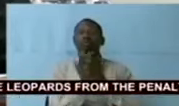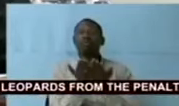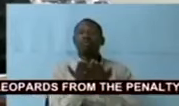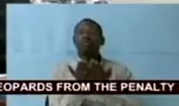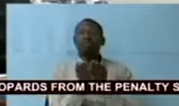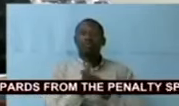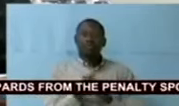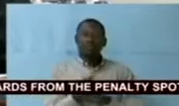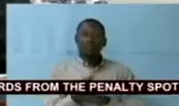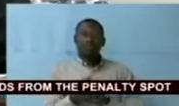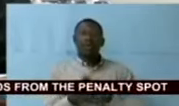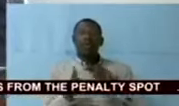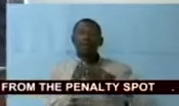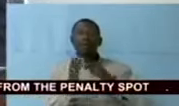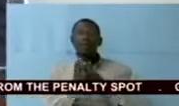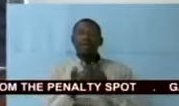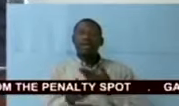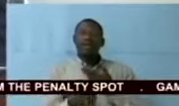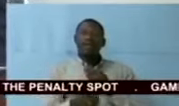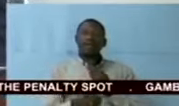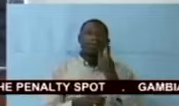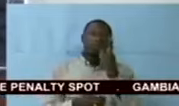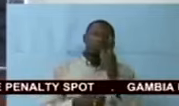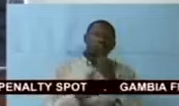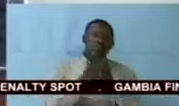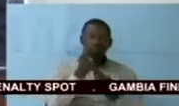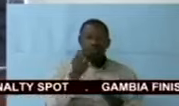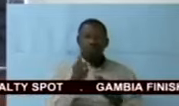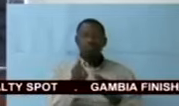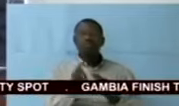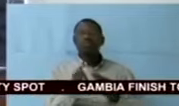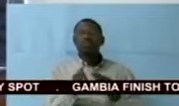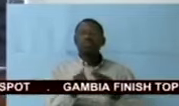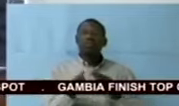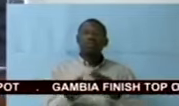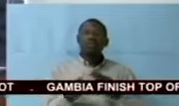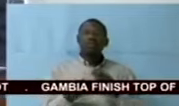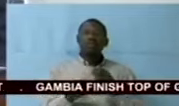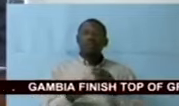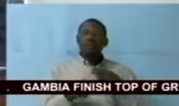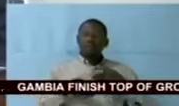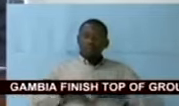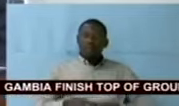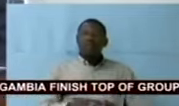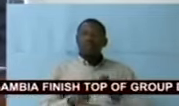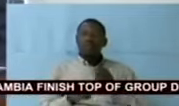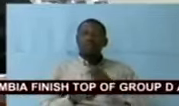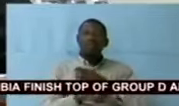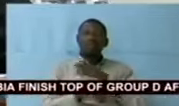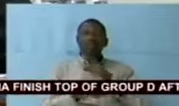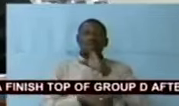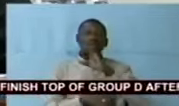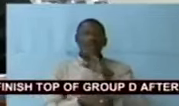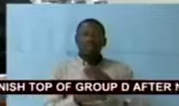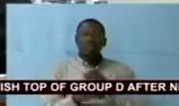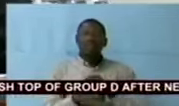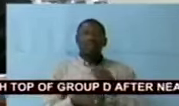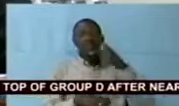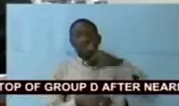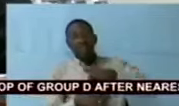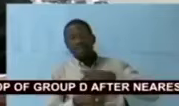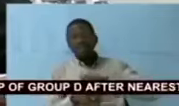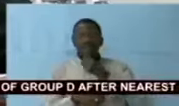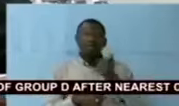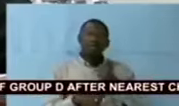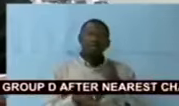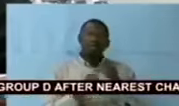He had dual nationality. Dual nationality. Yes. And then when the American embassy got